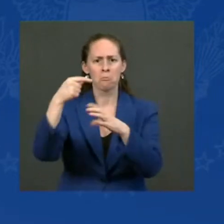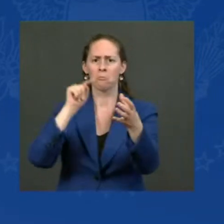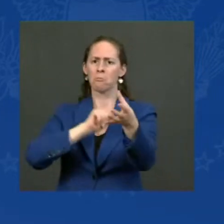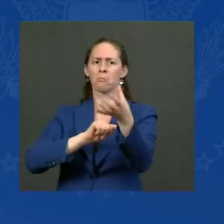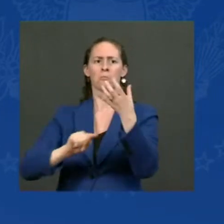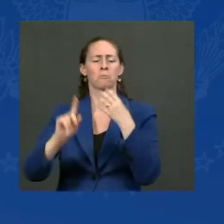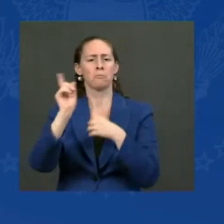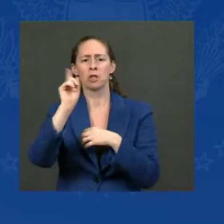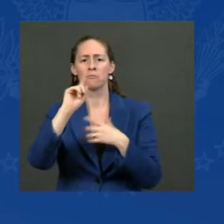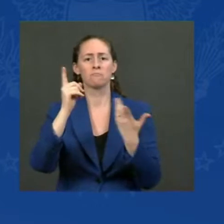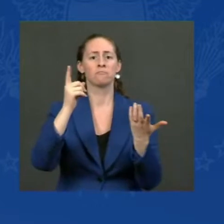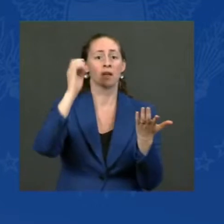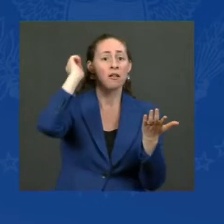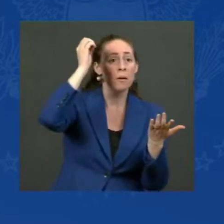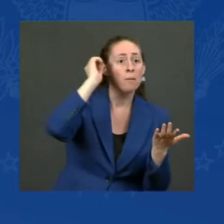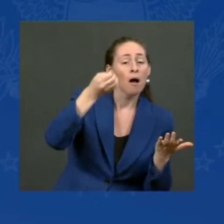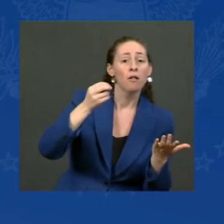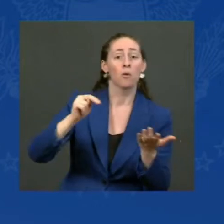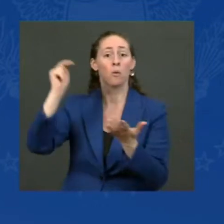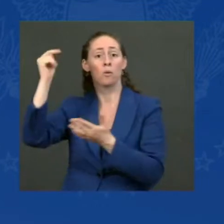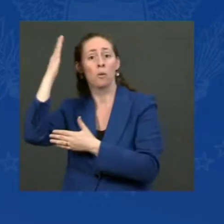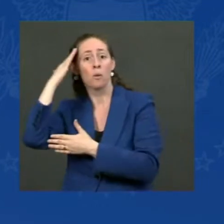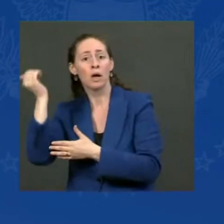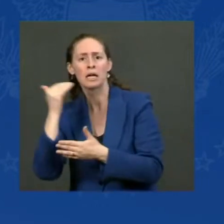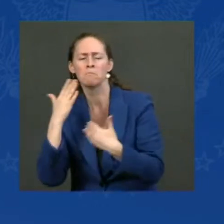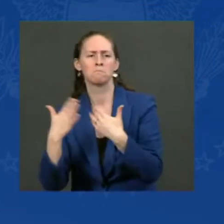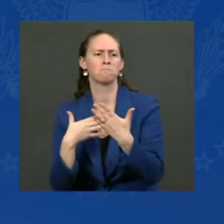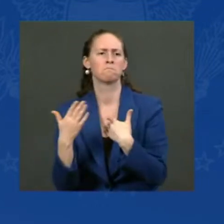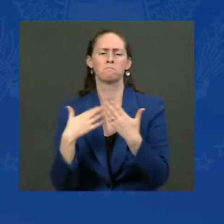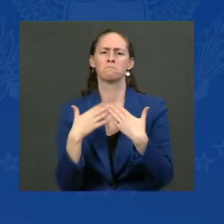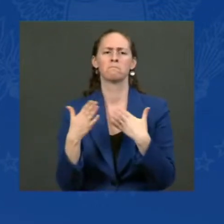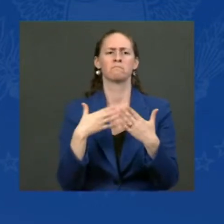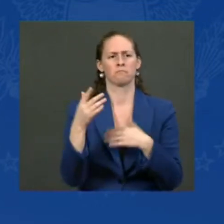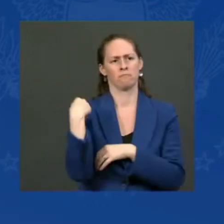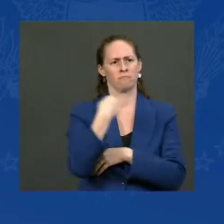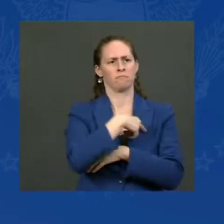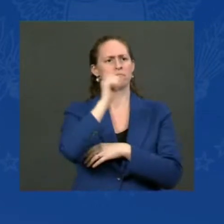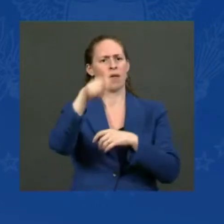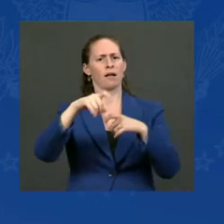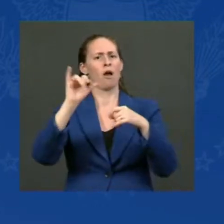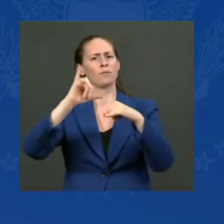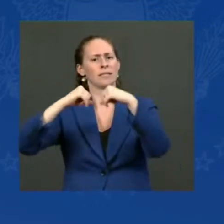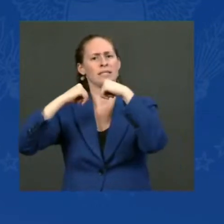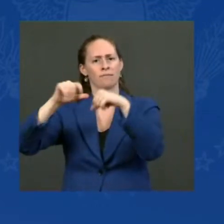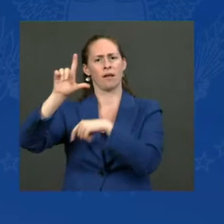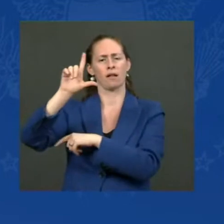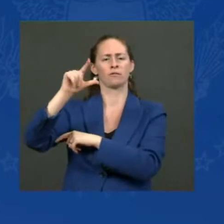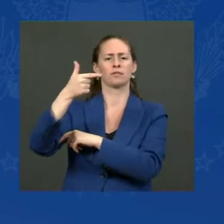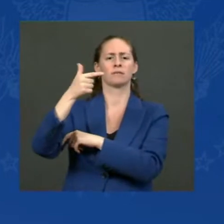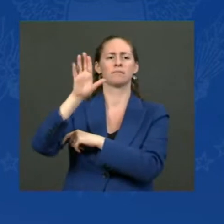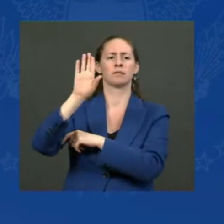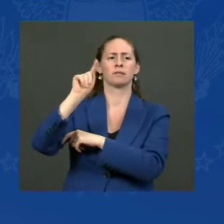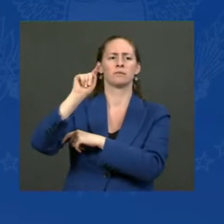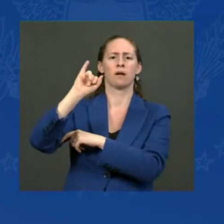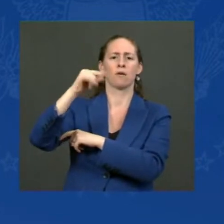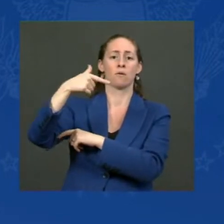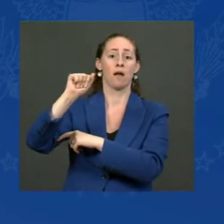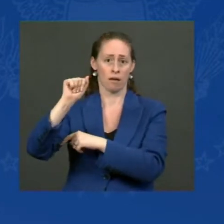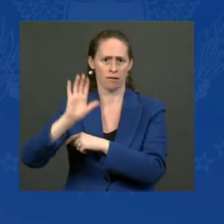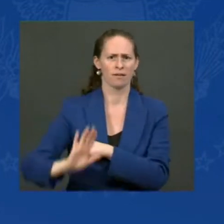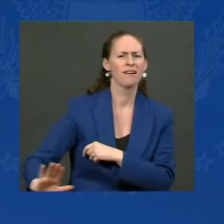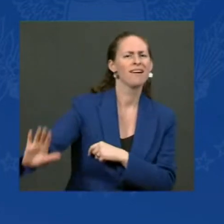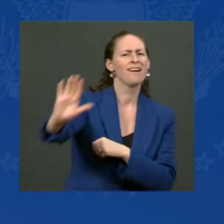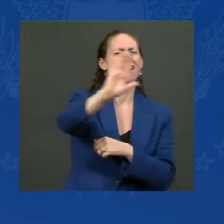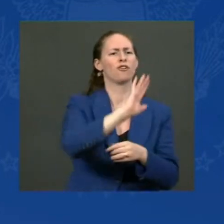world. We all must defend the rights of LGBTQI individuals so they can